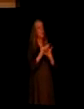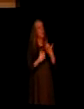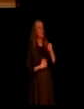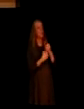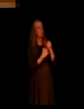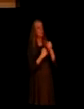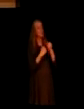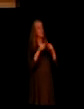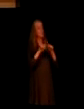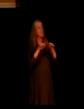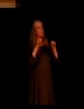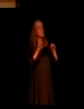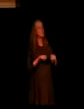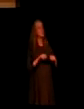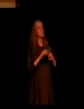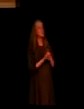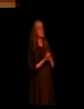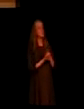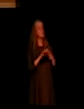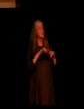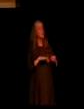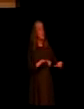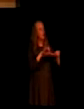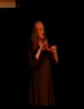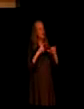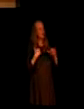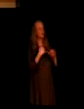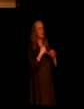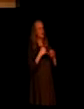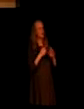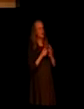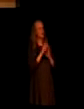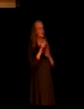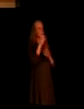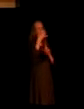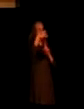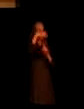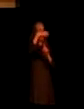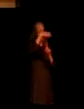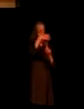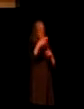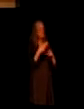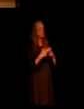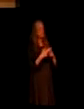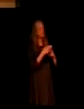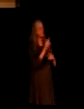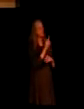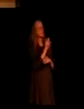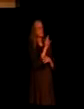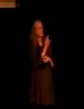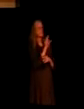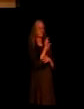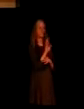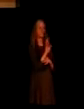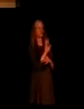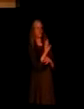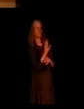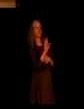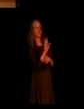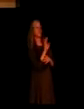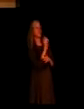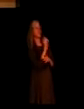emerged during the time of development of our satellite, and it's called FluxNet, or